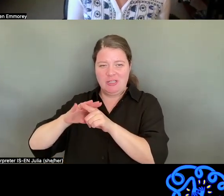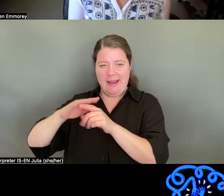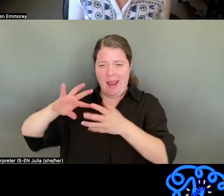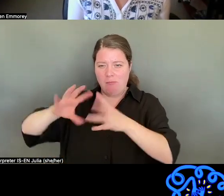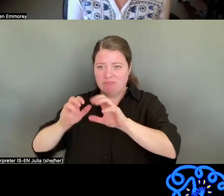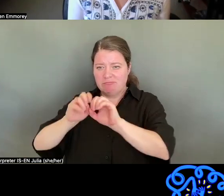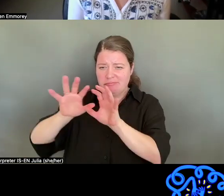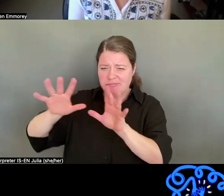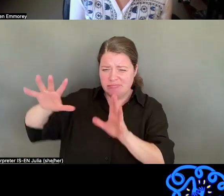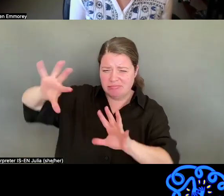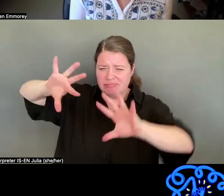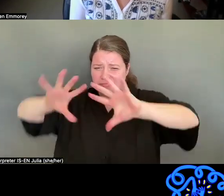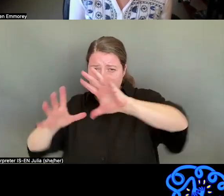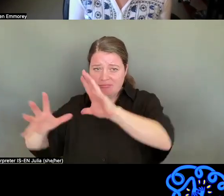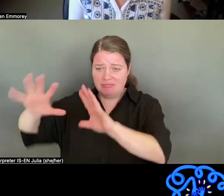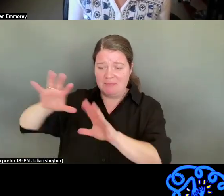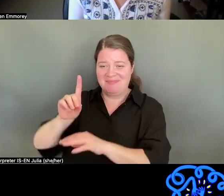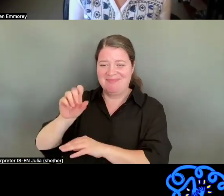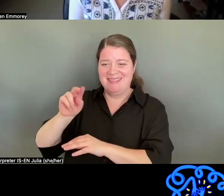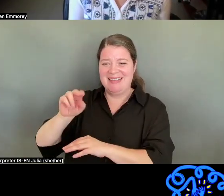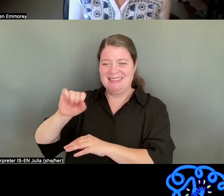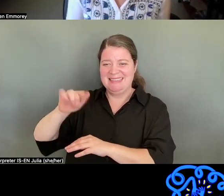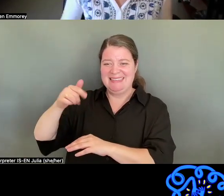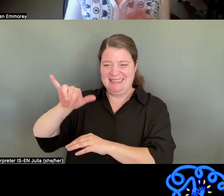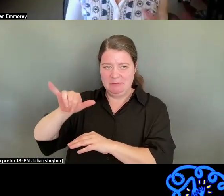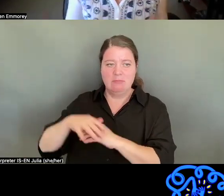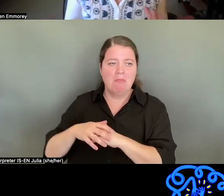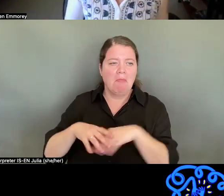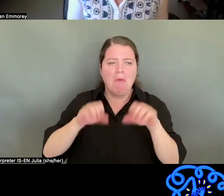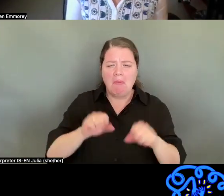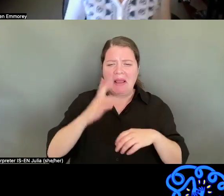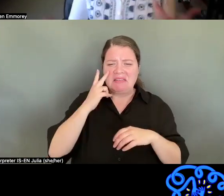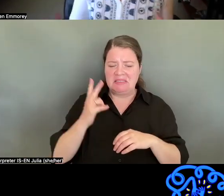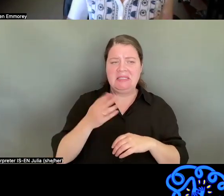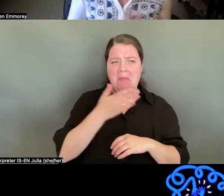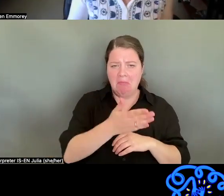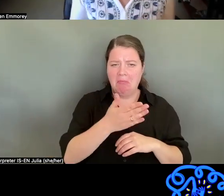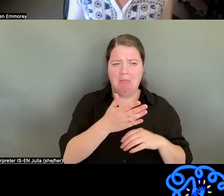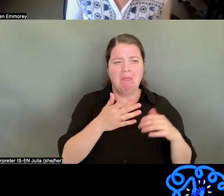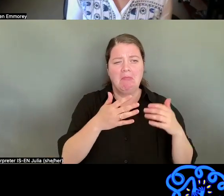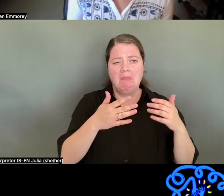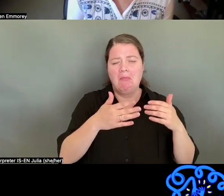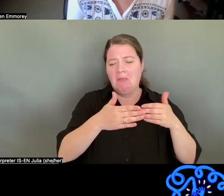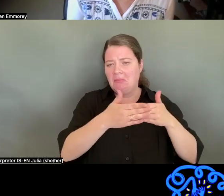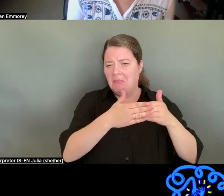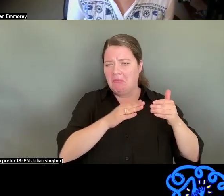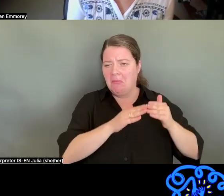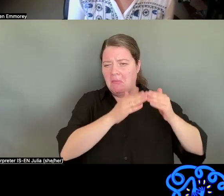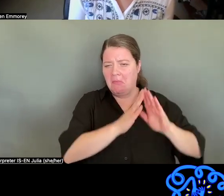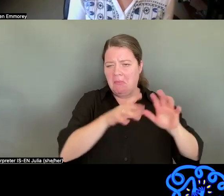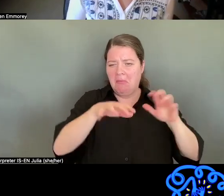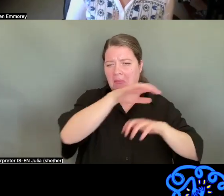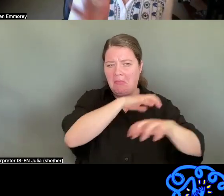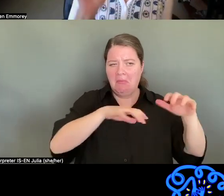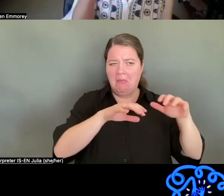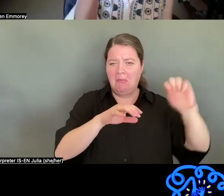and iconicity. So you can have a phonological neighborhood that doesn't have a lot of people living in it, a lot of signs living in it. So a sparse